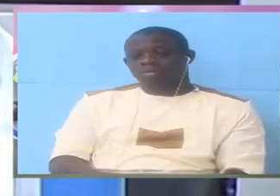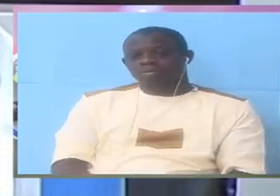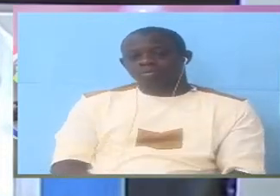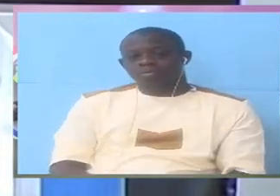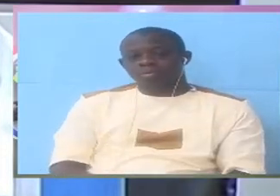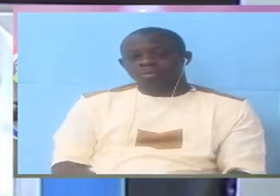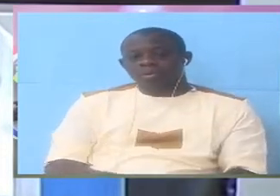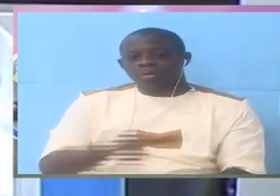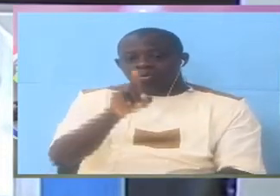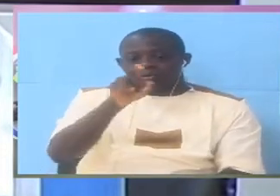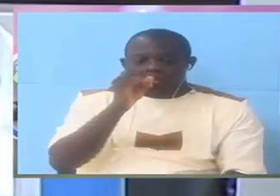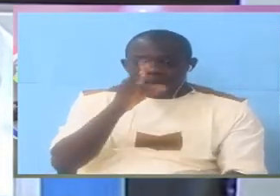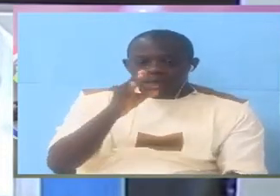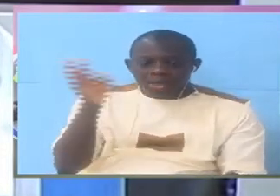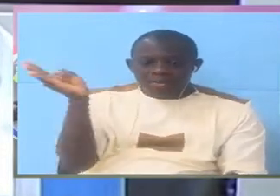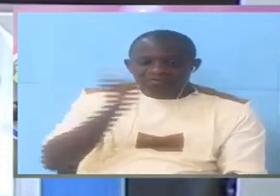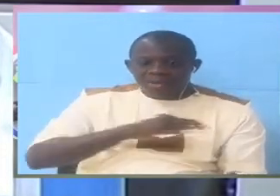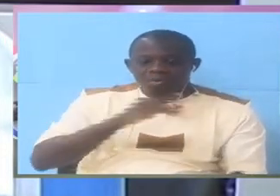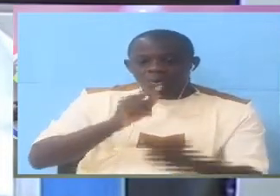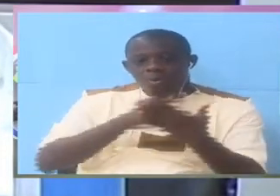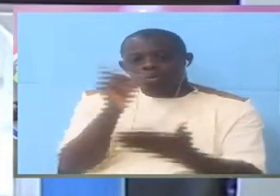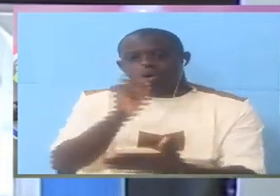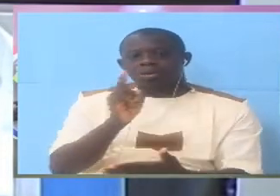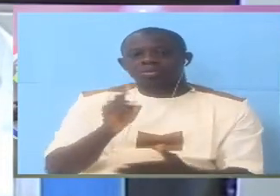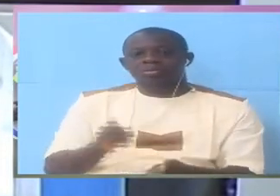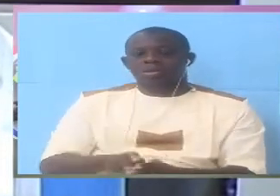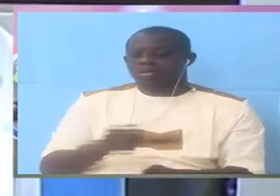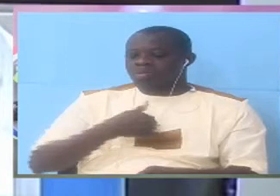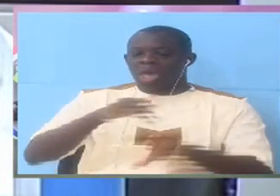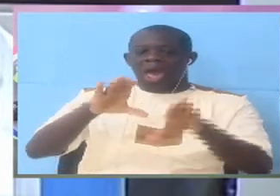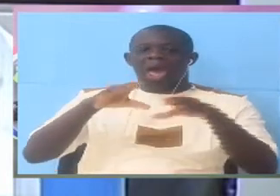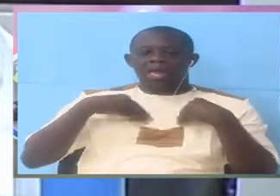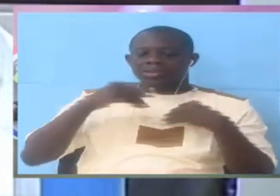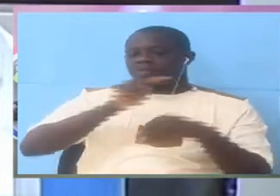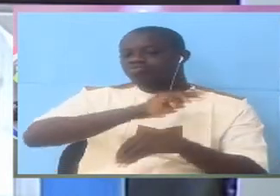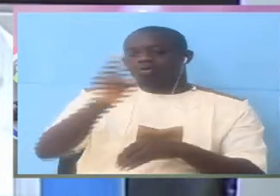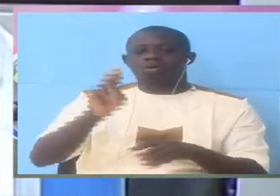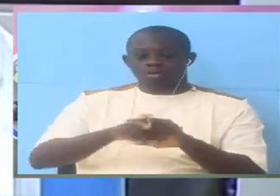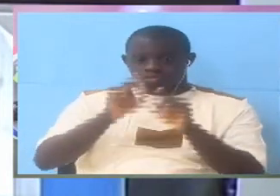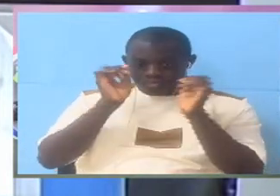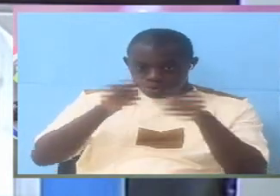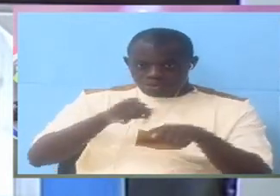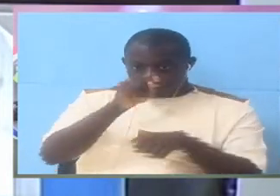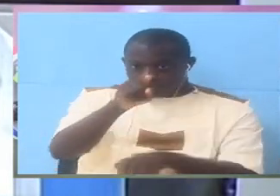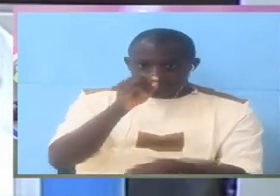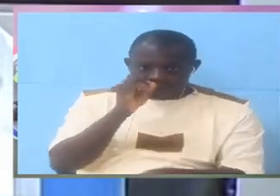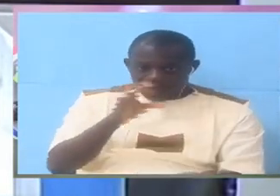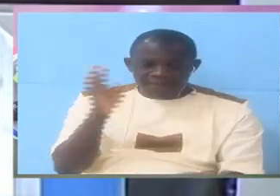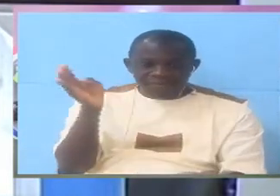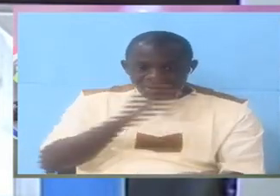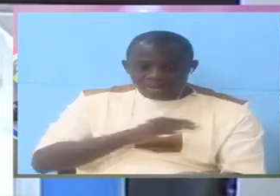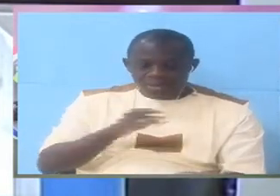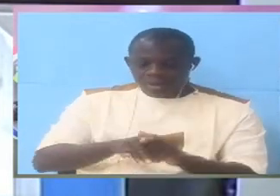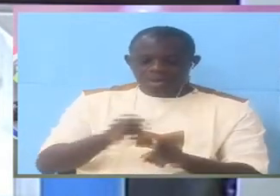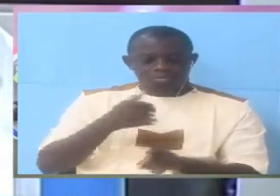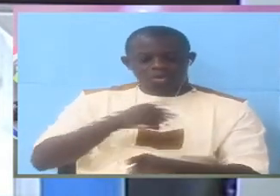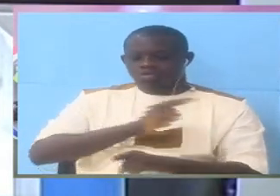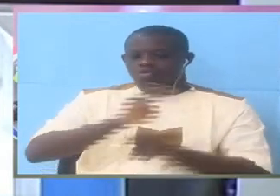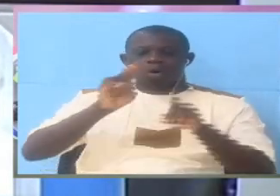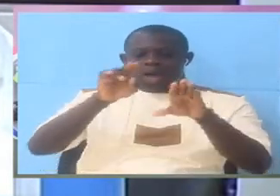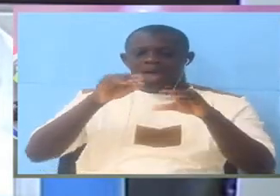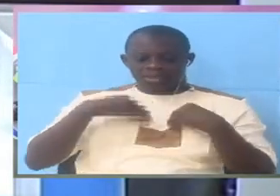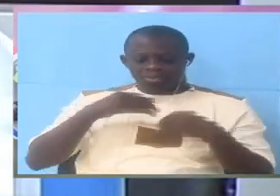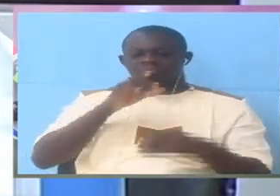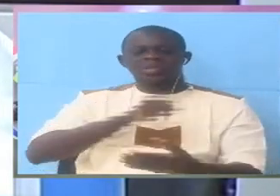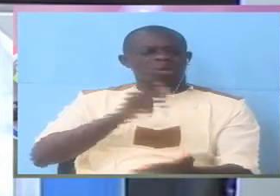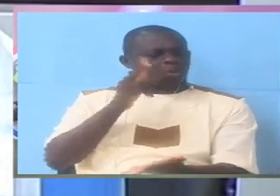Would you say that's a lie? I would not buy that. Would you say it's a lie? I will not buy it. Mr. Witness, please,